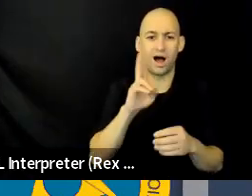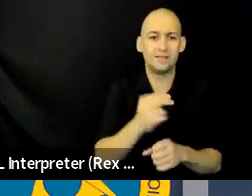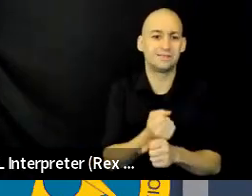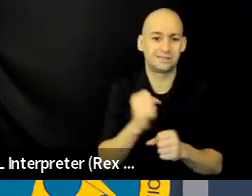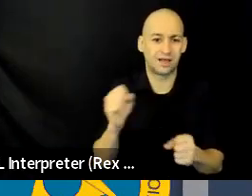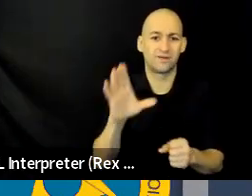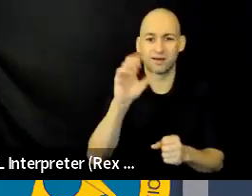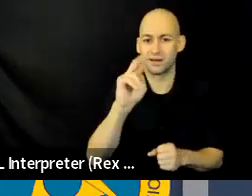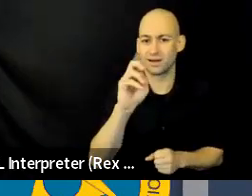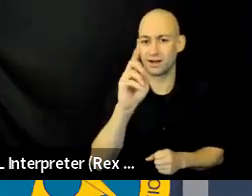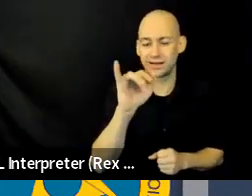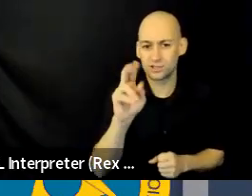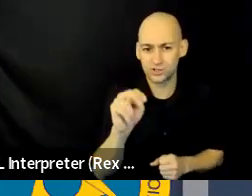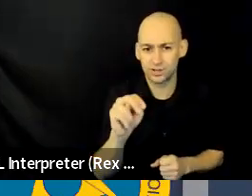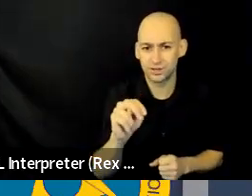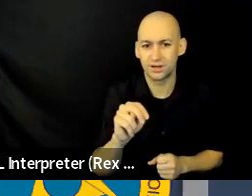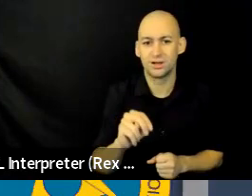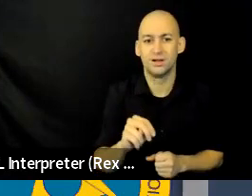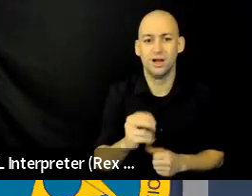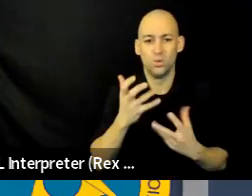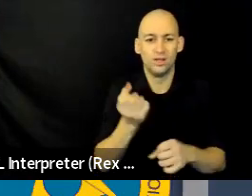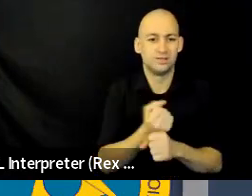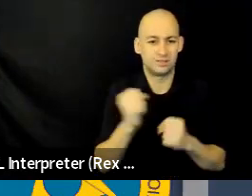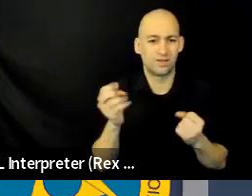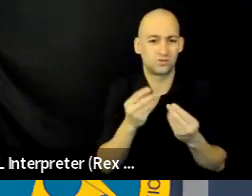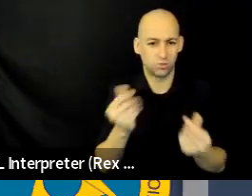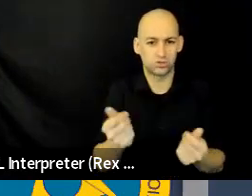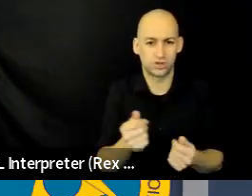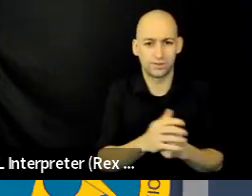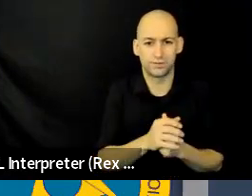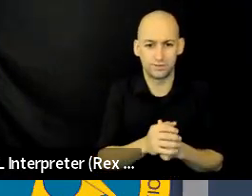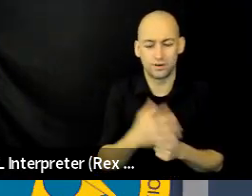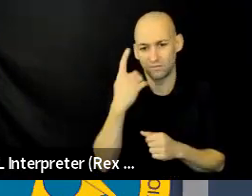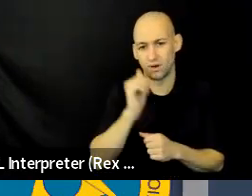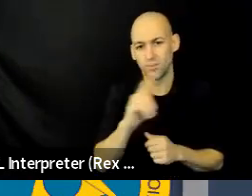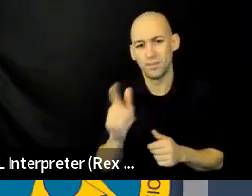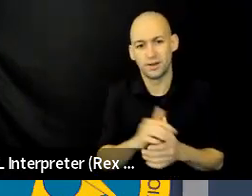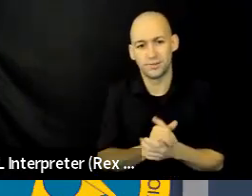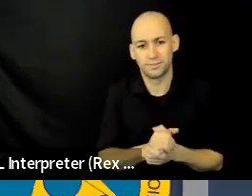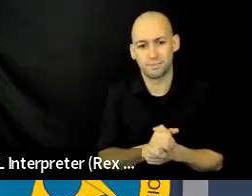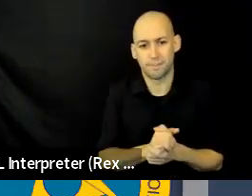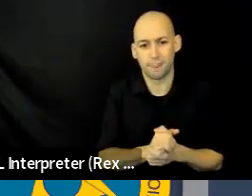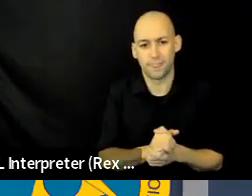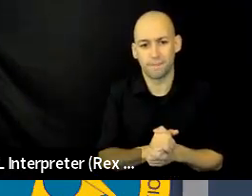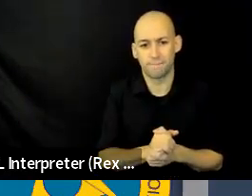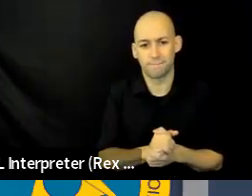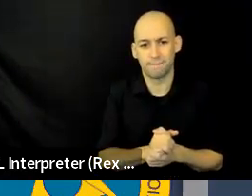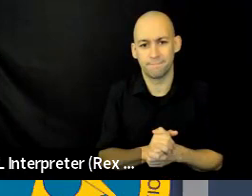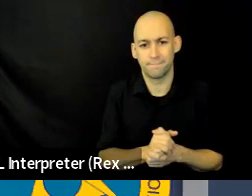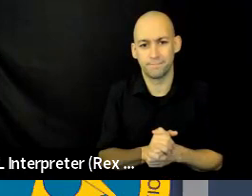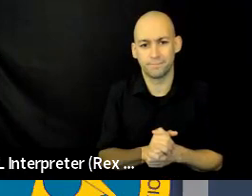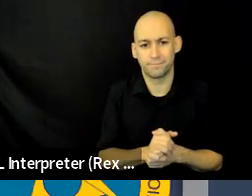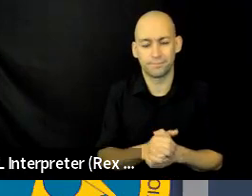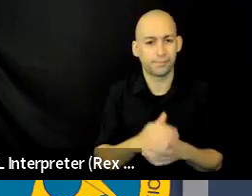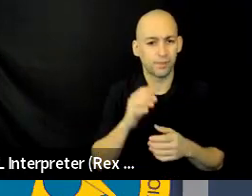bring a solution, it's a solution all around for the truckers, for the community, for everybody. So as we continue